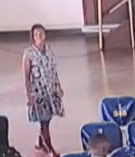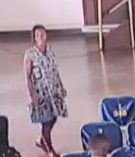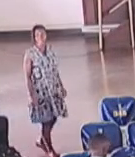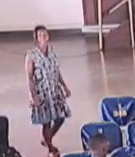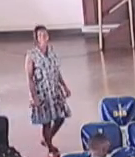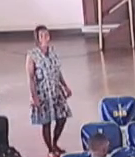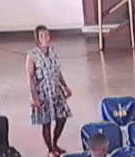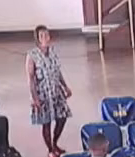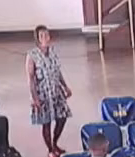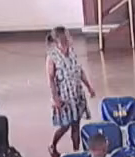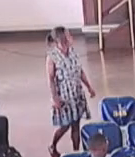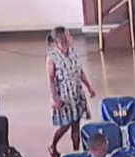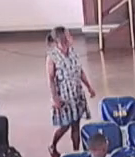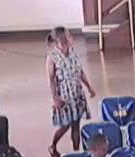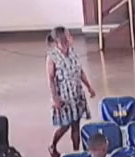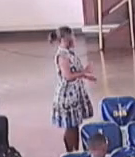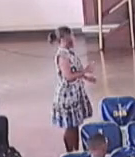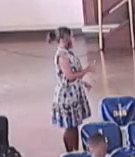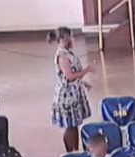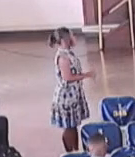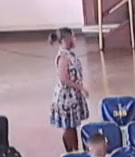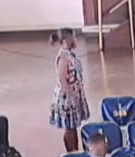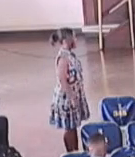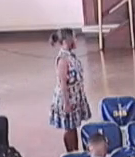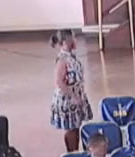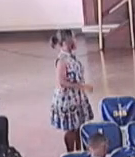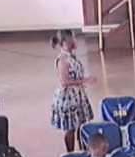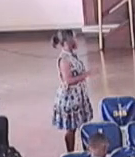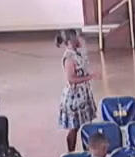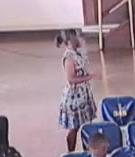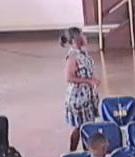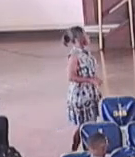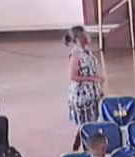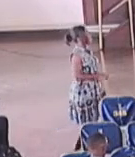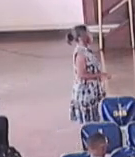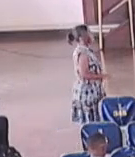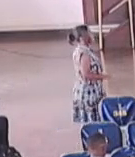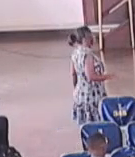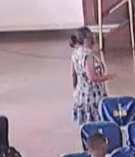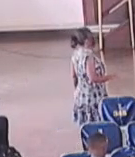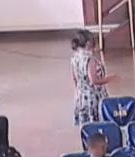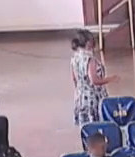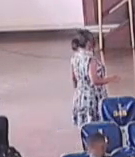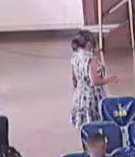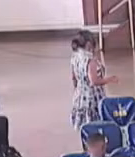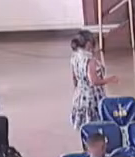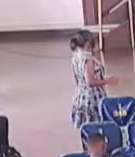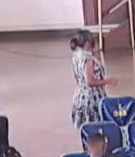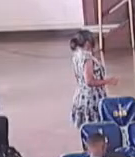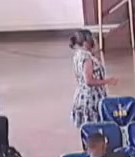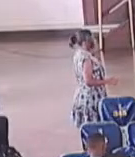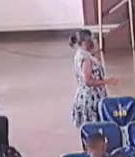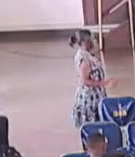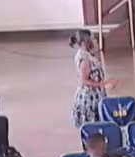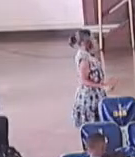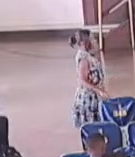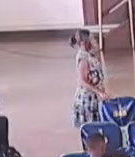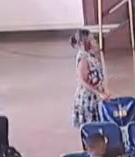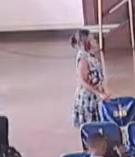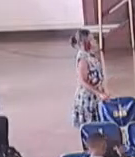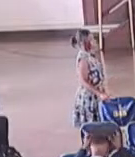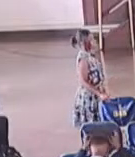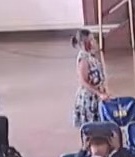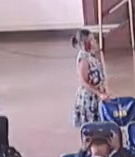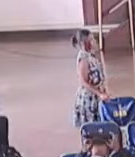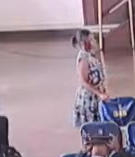we shouldn't be seeing the color of your of this. Okay, let it lie at